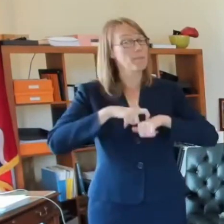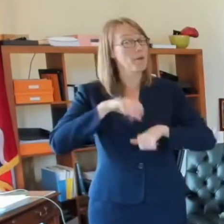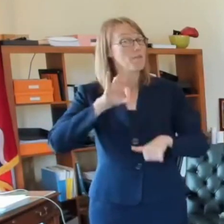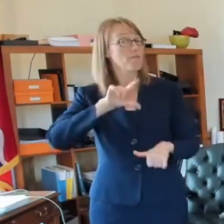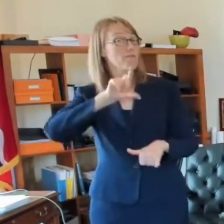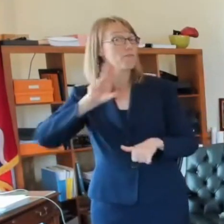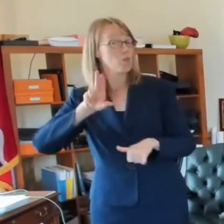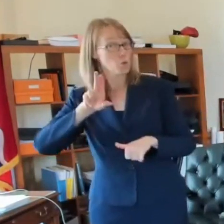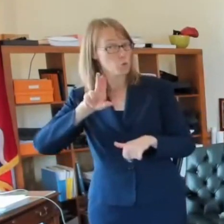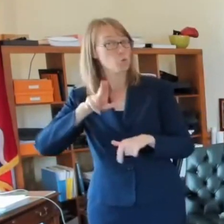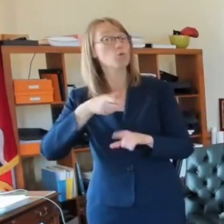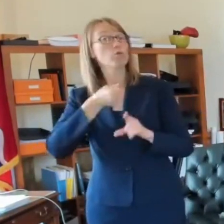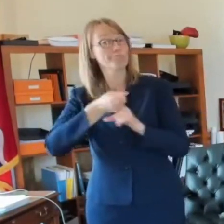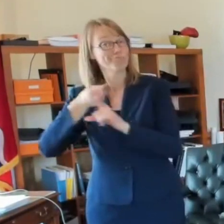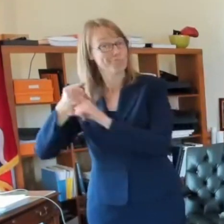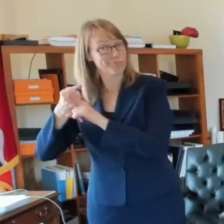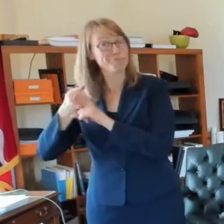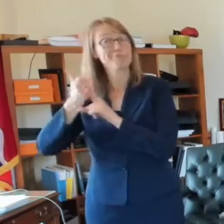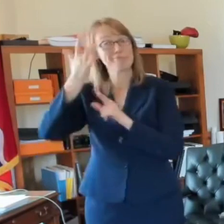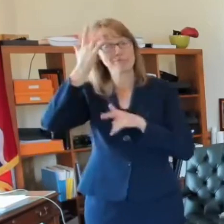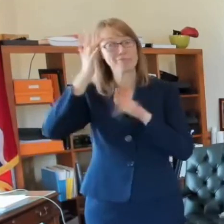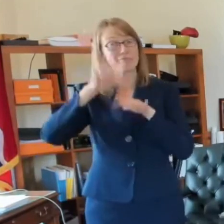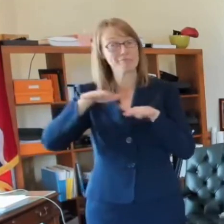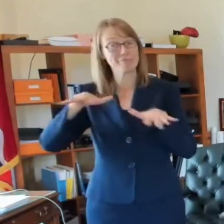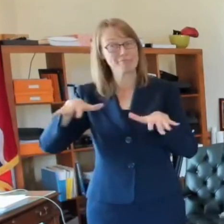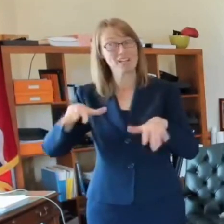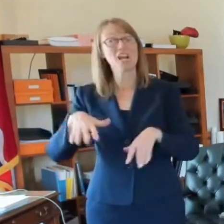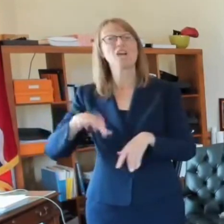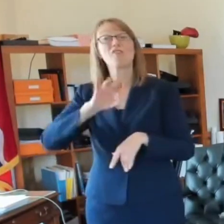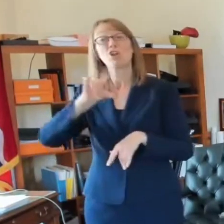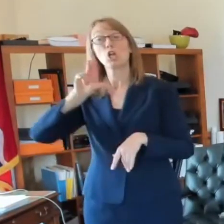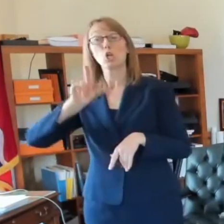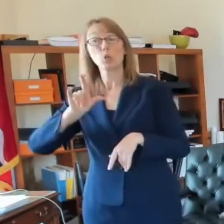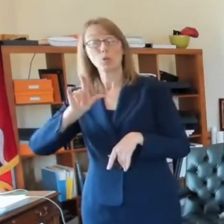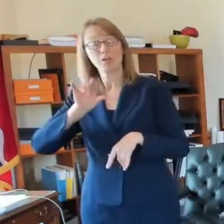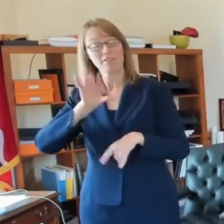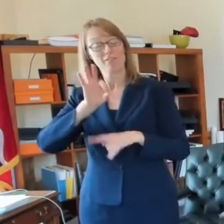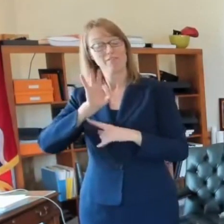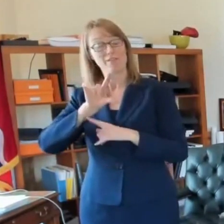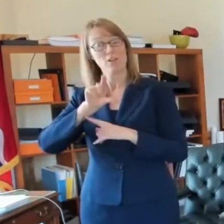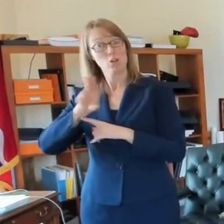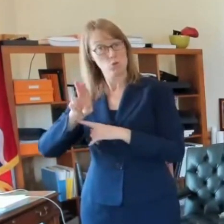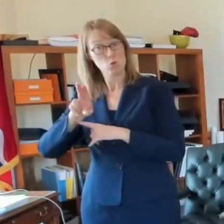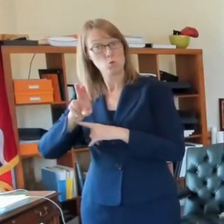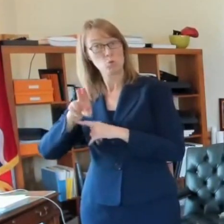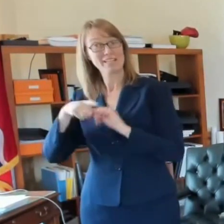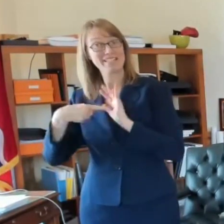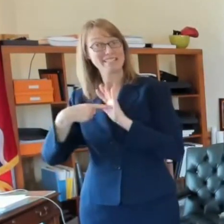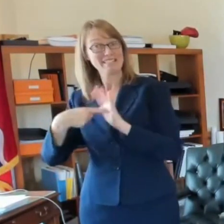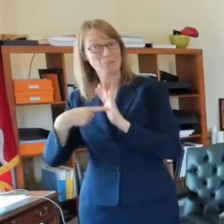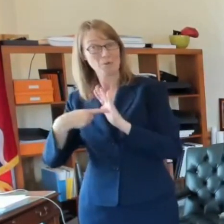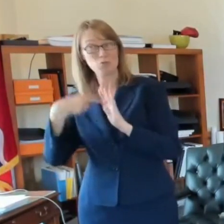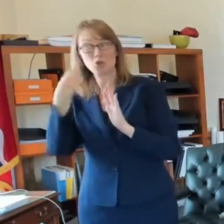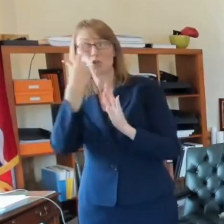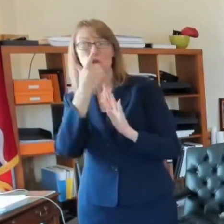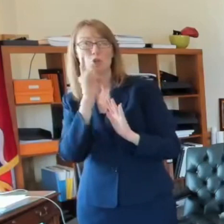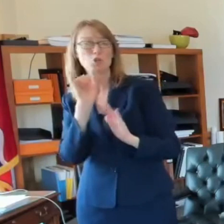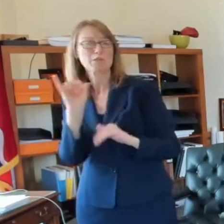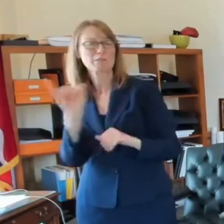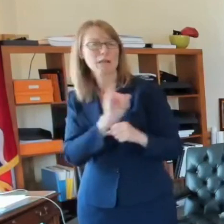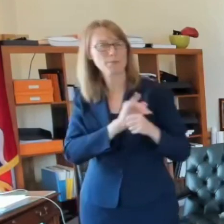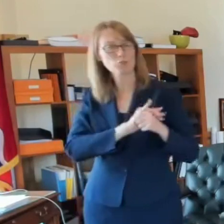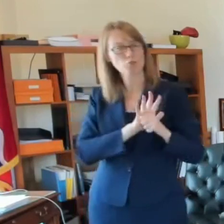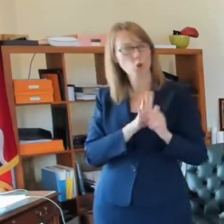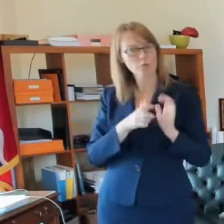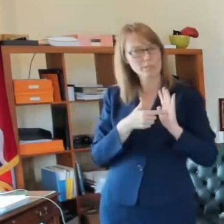which looks, you know, has some similar symptoms to COVID. We are really encouraging everyone to get their flu shots. We